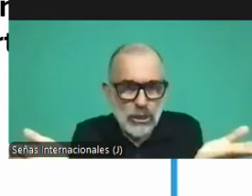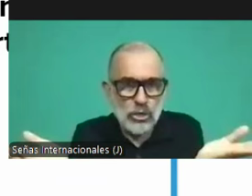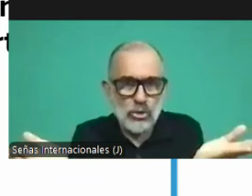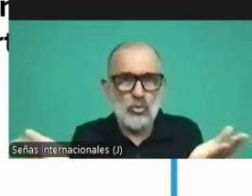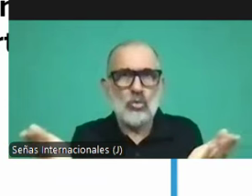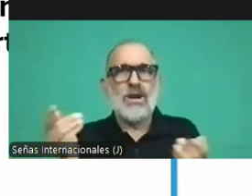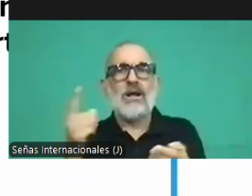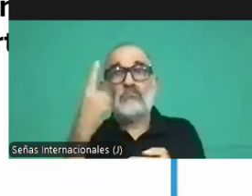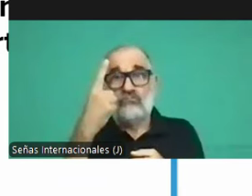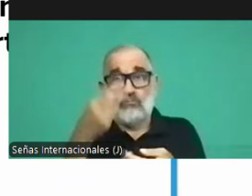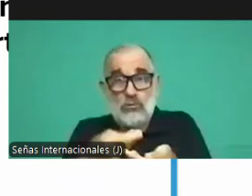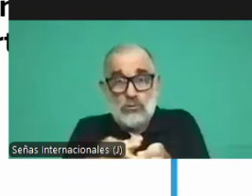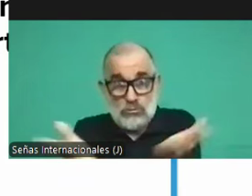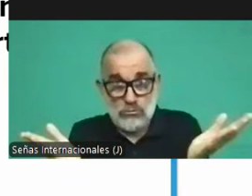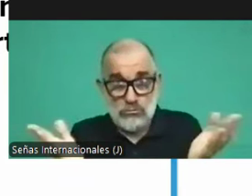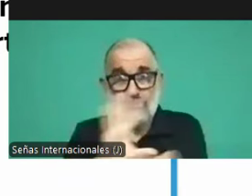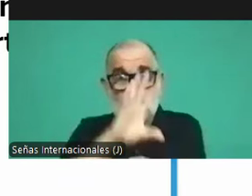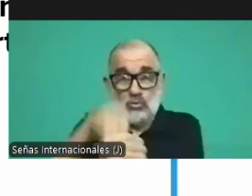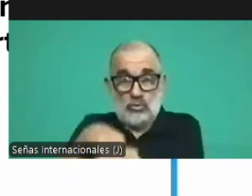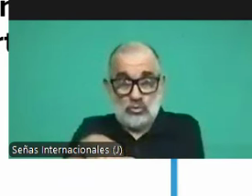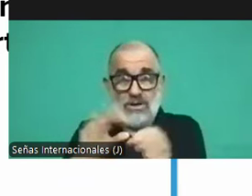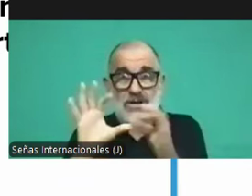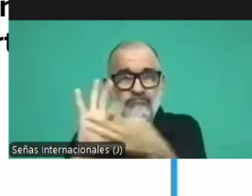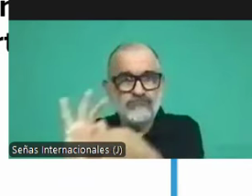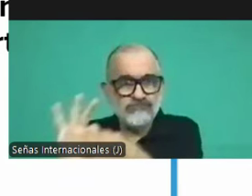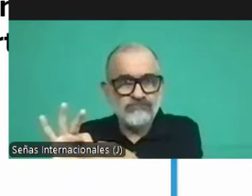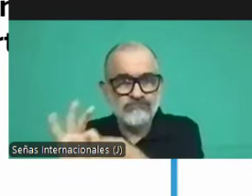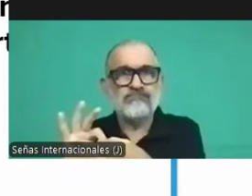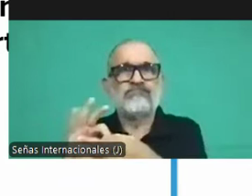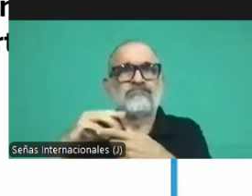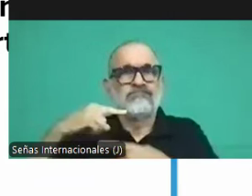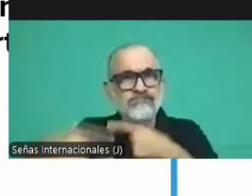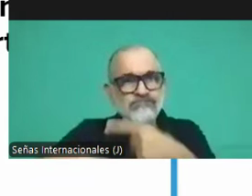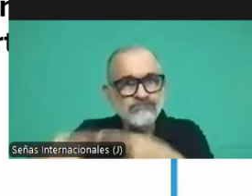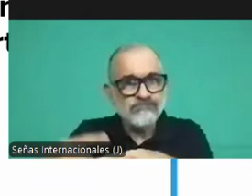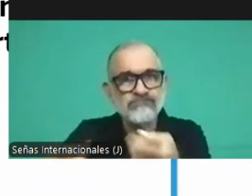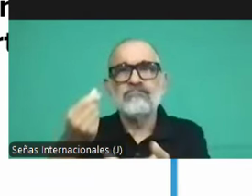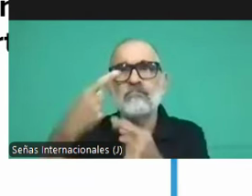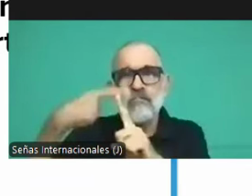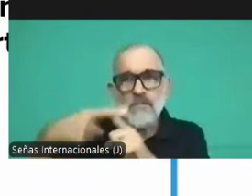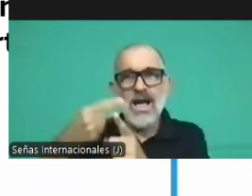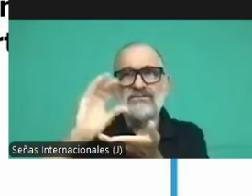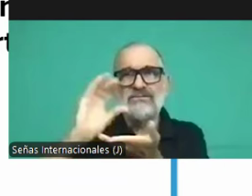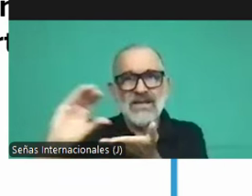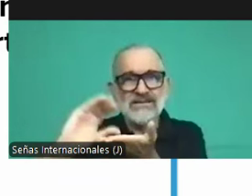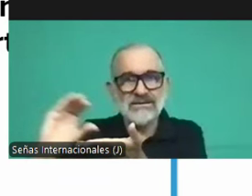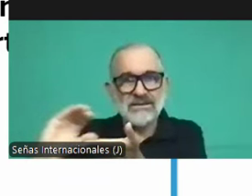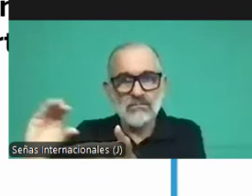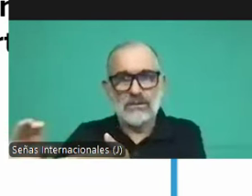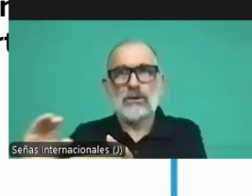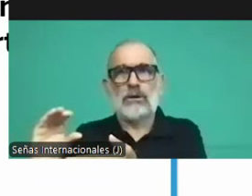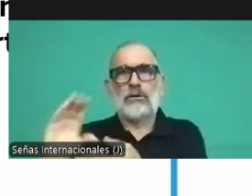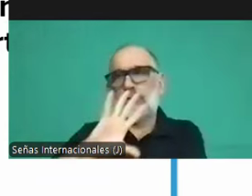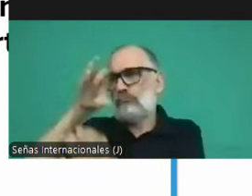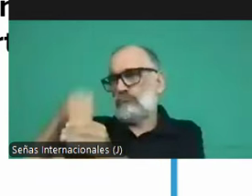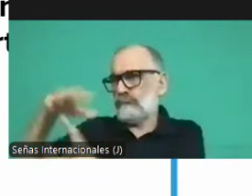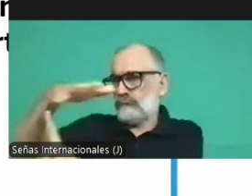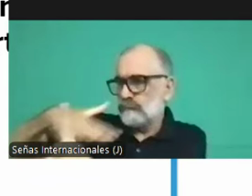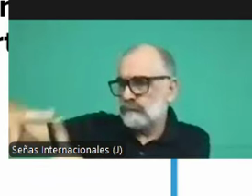asociado al aseguramiento, coverage al component related financiamiento, a to la cobertura poblacional y a la assurance cobertura and de coverage salud. to